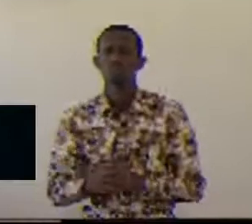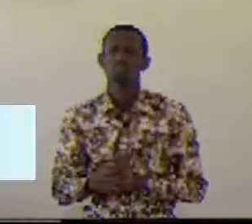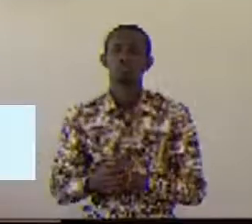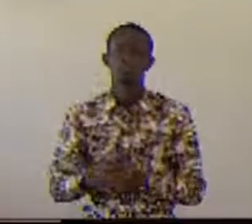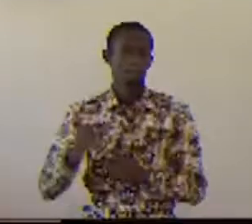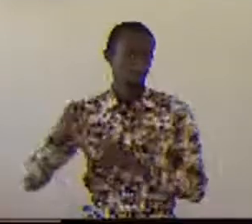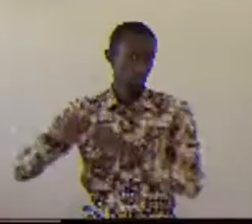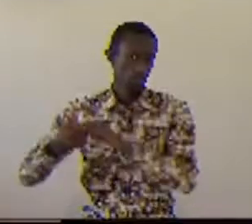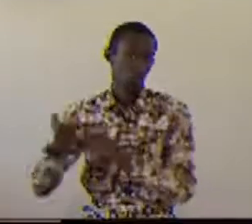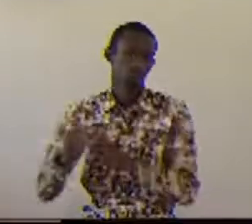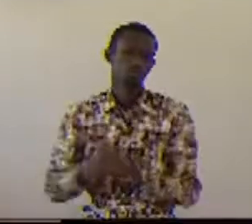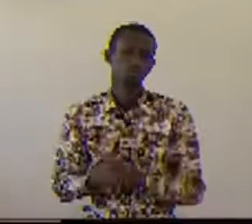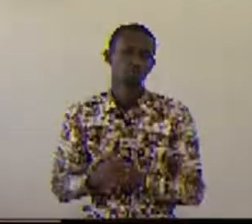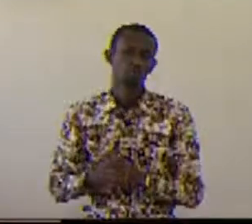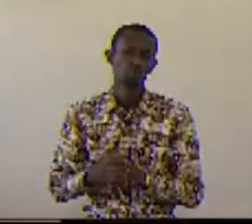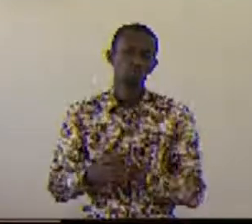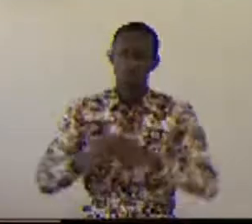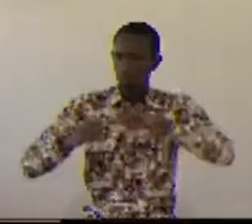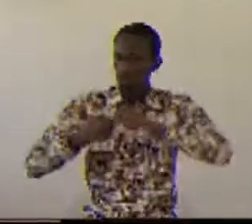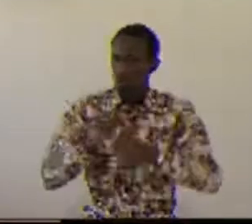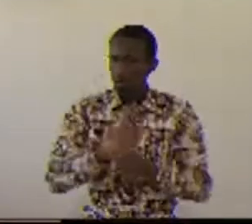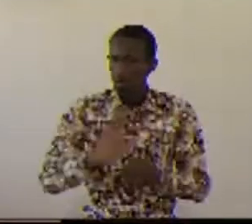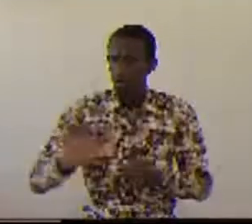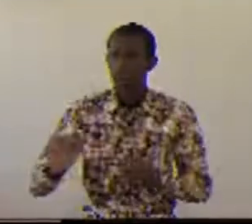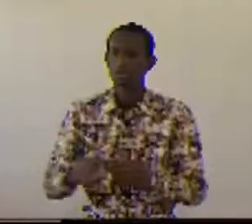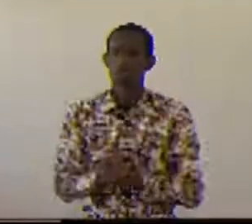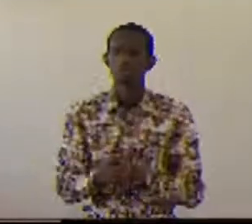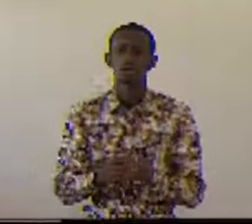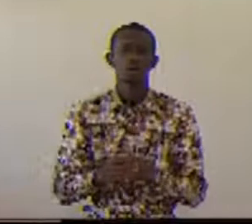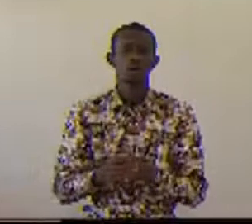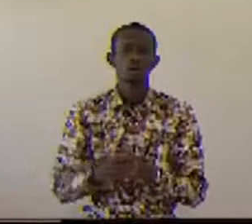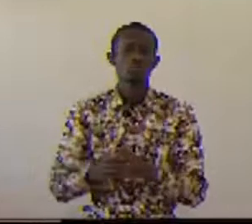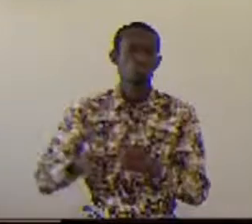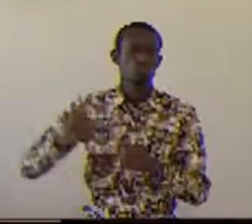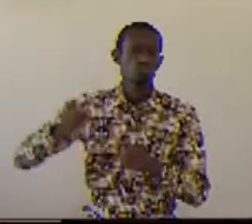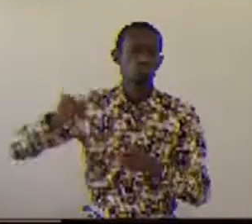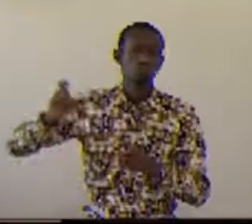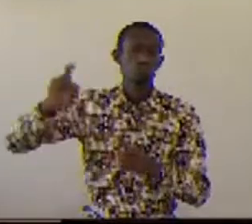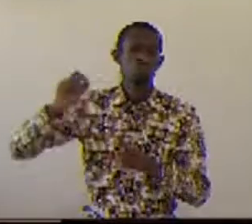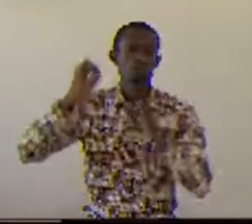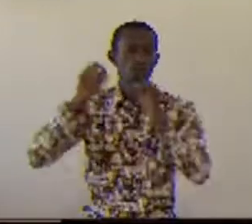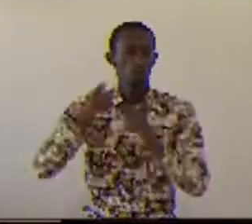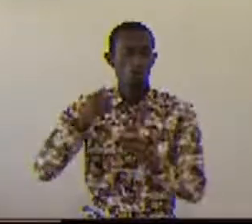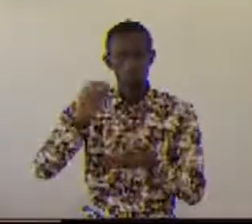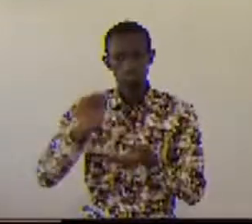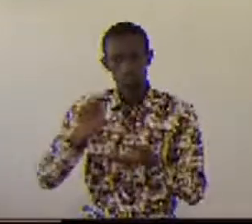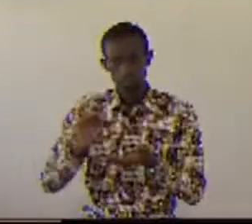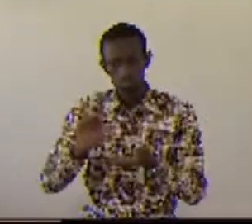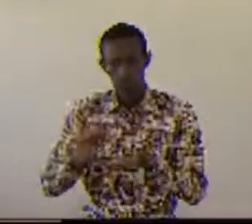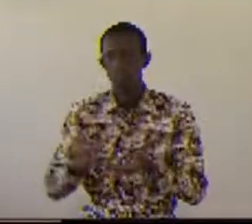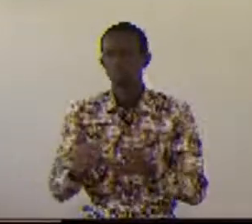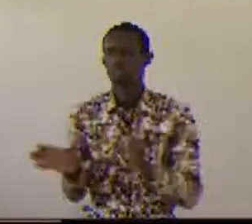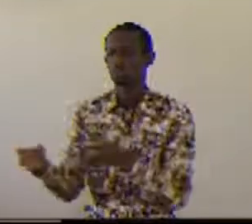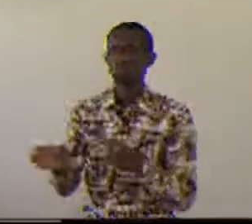metallic. So metallic character increases as you go down the group. Why? Because it is